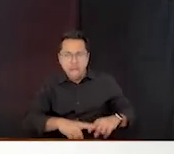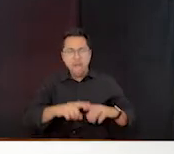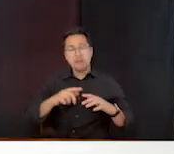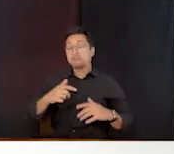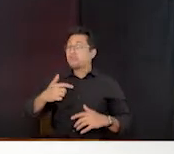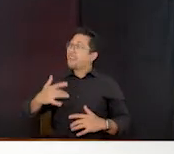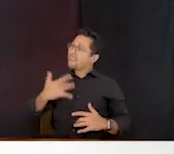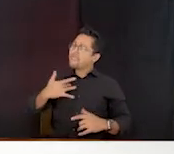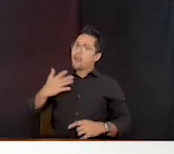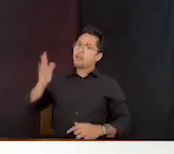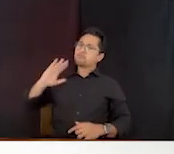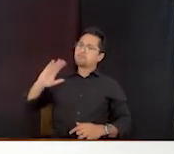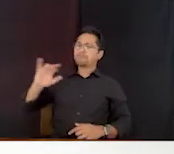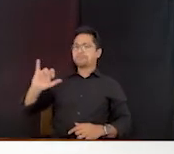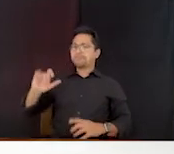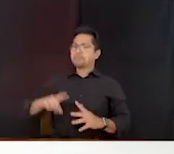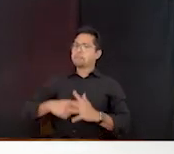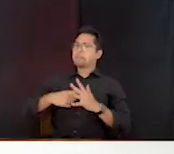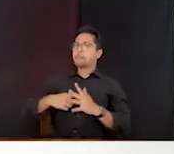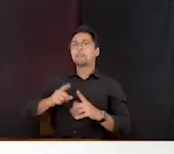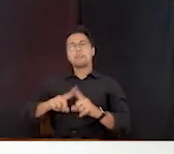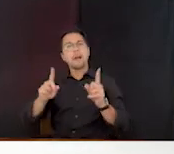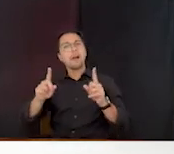but I realized that